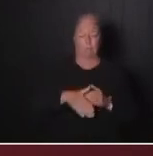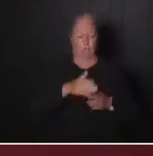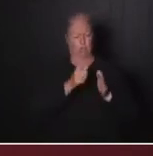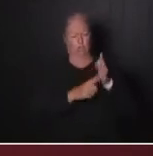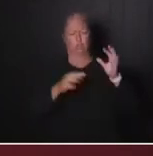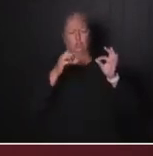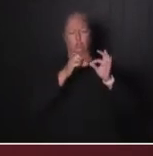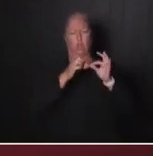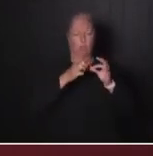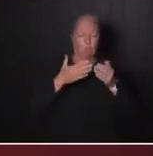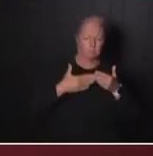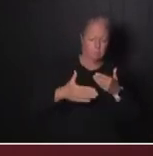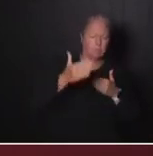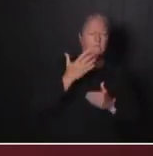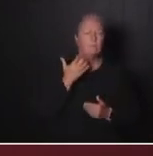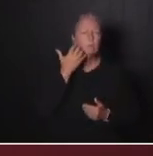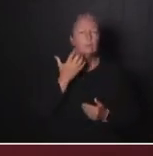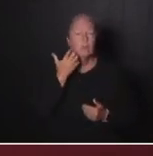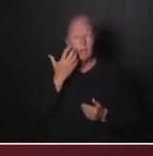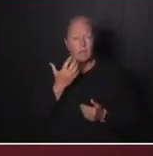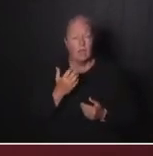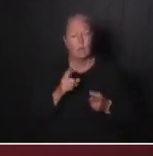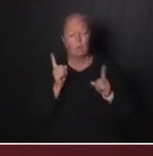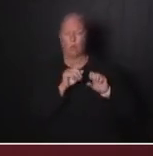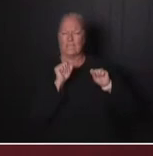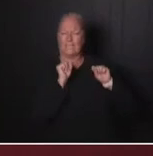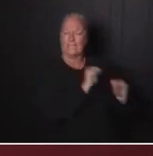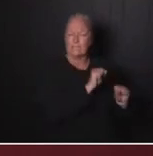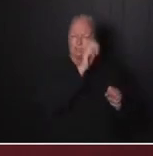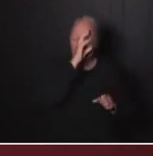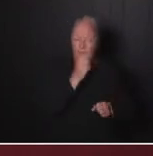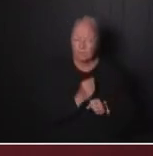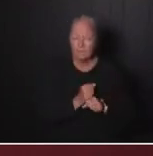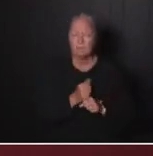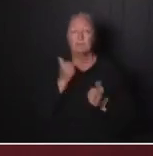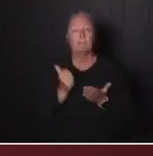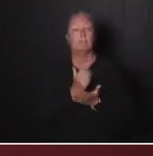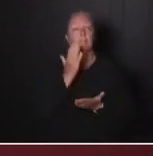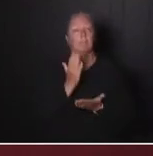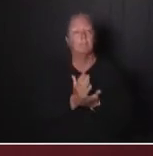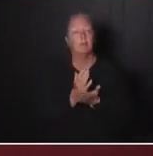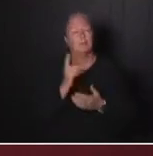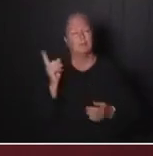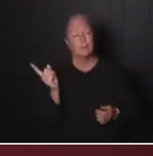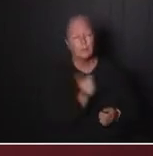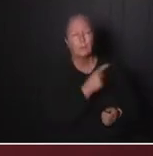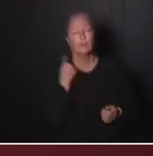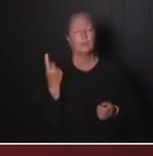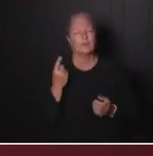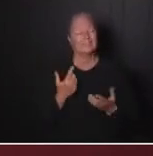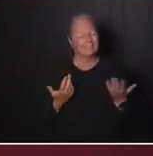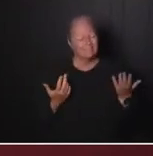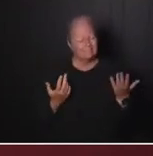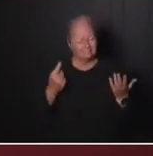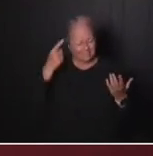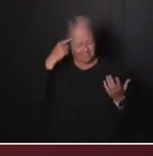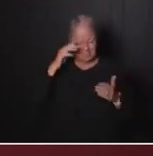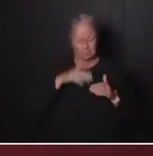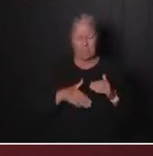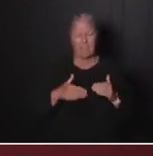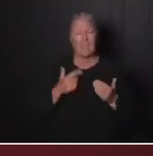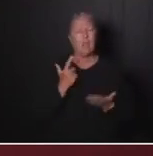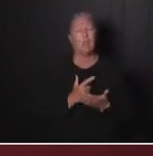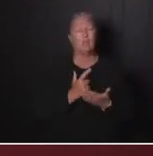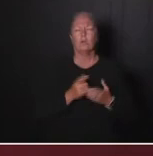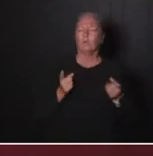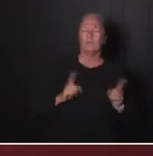for the future, what he stands for, about making sure that we can answer the questions of uncertainty that